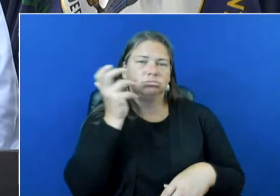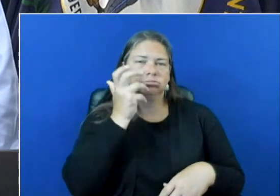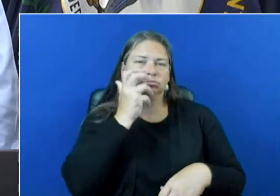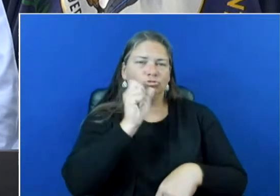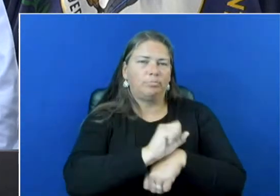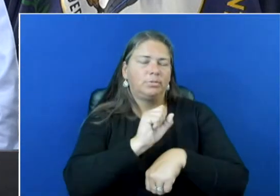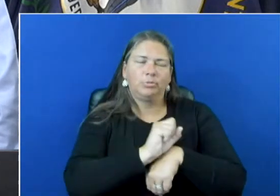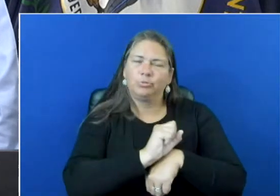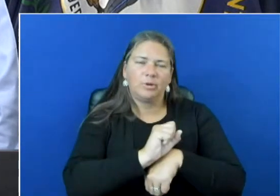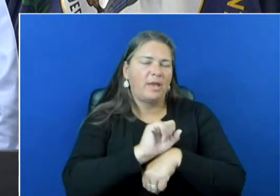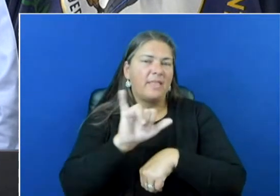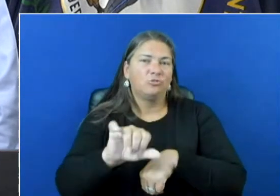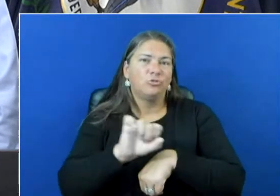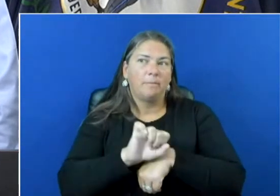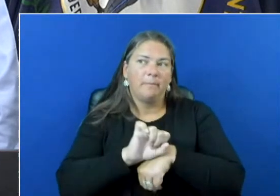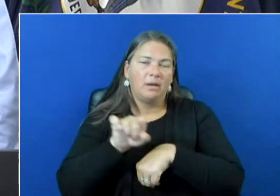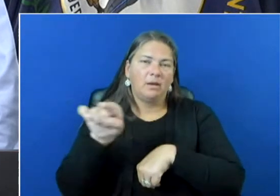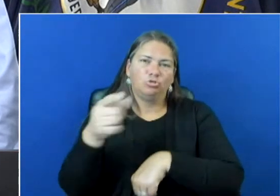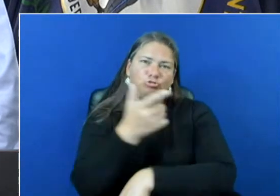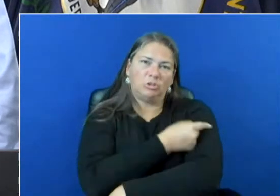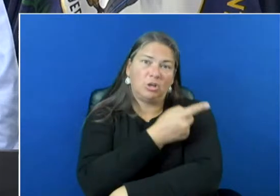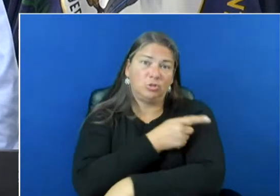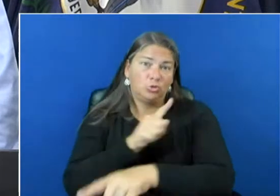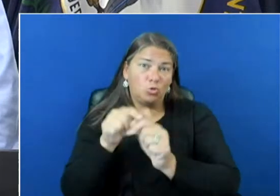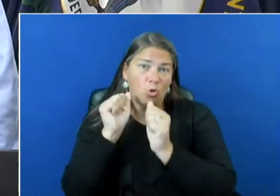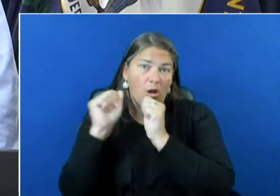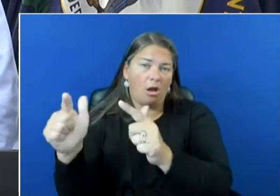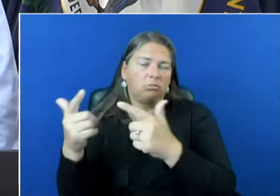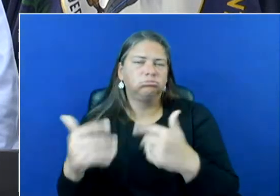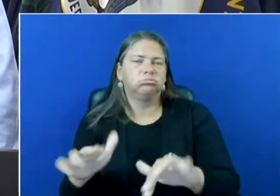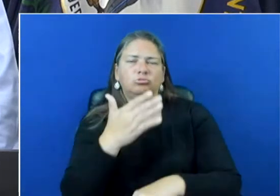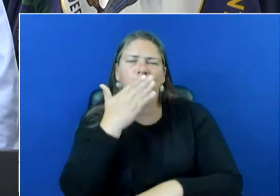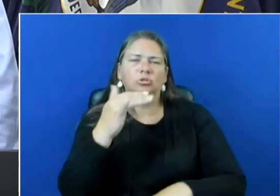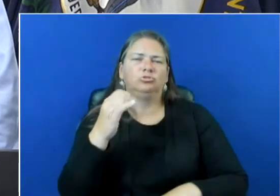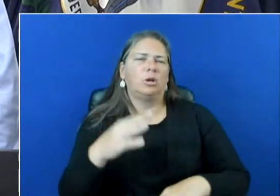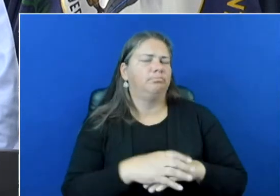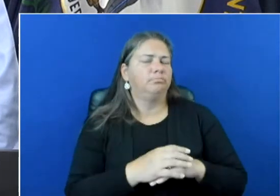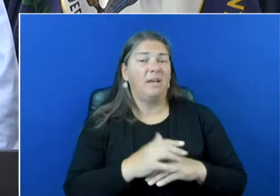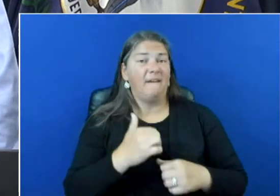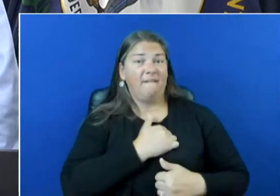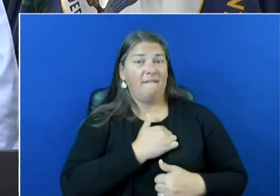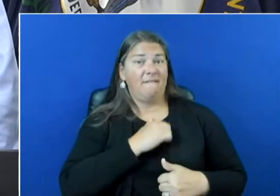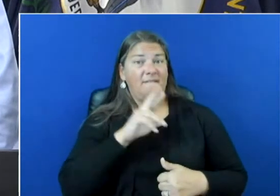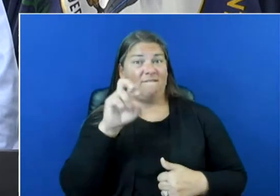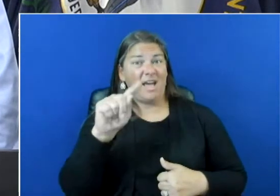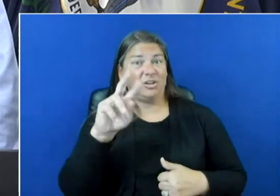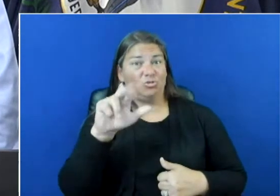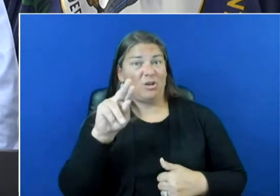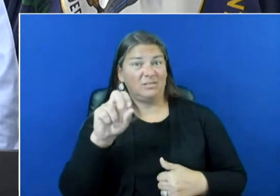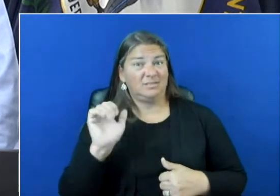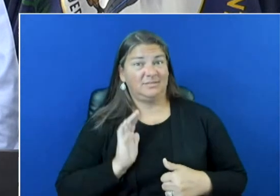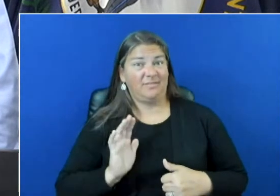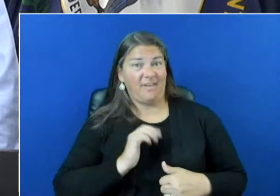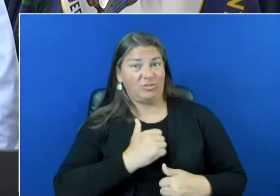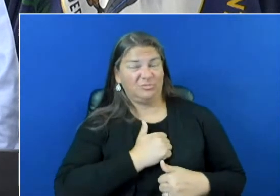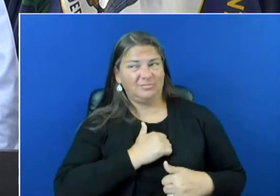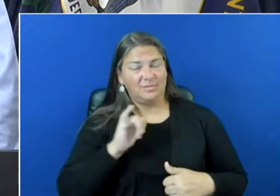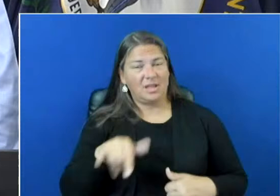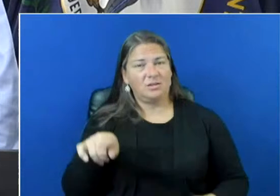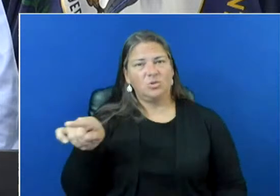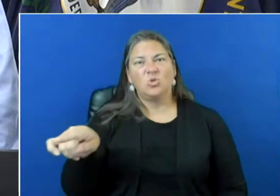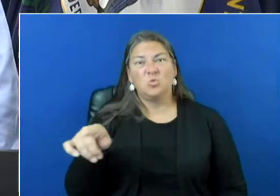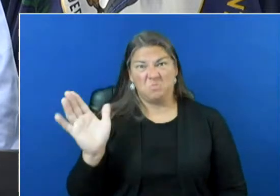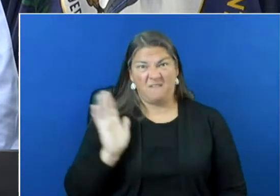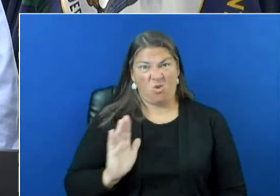done getting people vaccinated. The veterans in those homes, and remember, we had really awful outbreak,